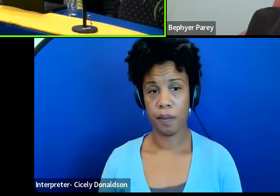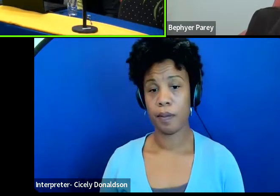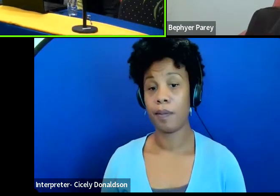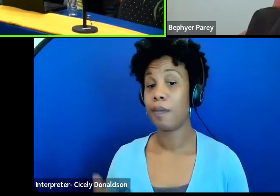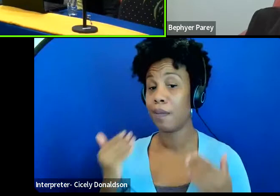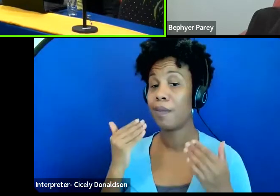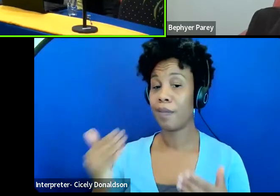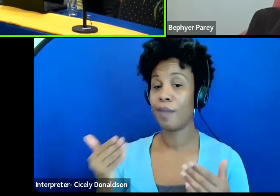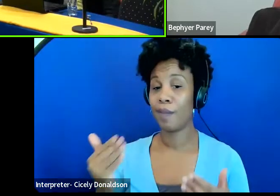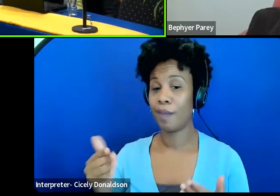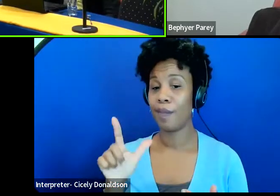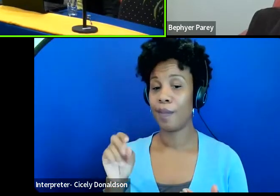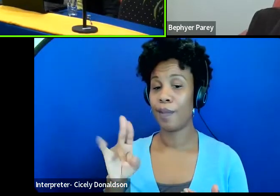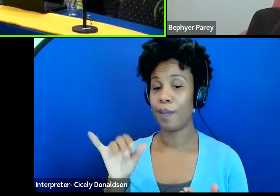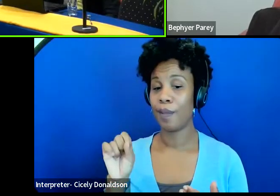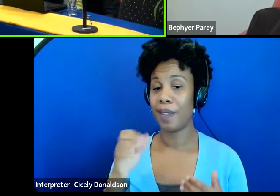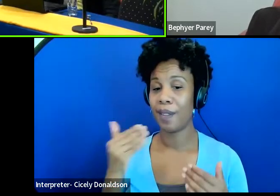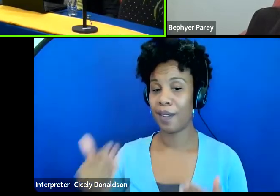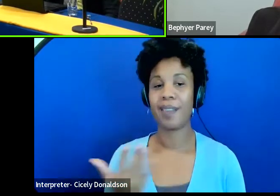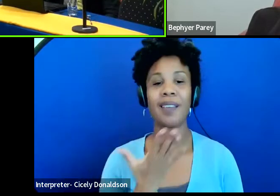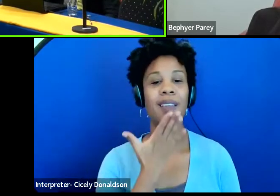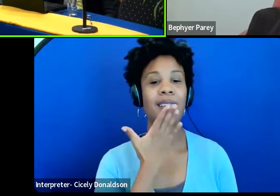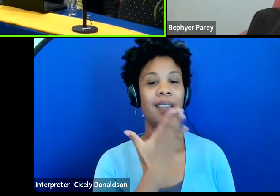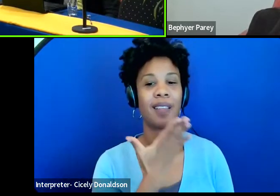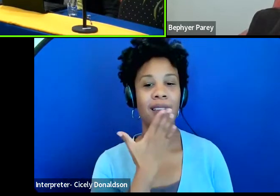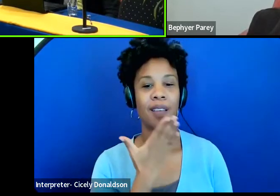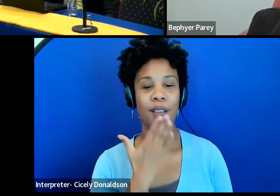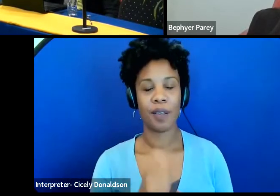Go ahead, Louise. Okay, thank you.